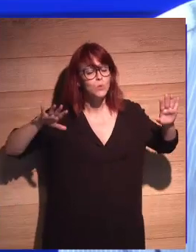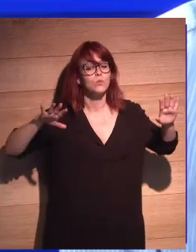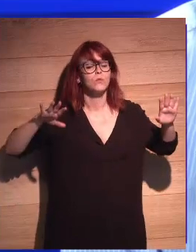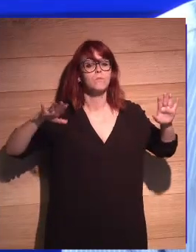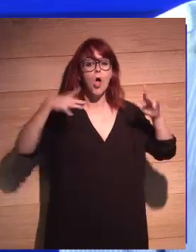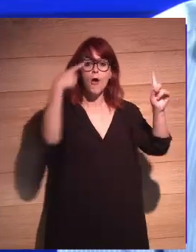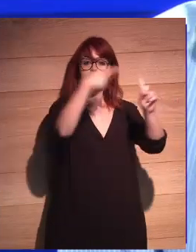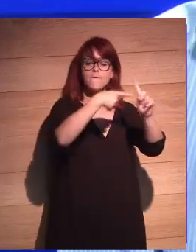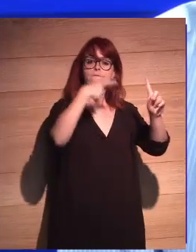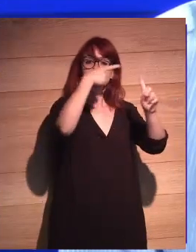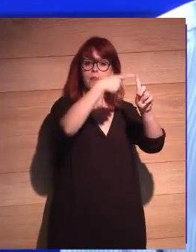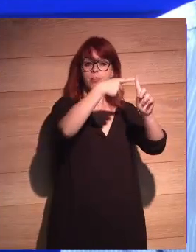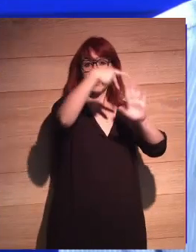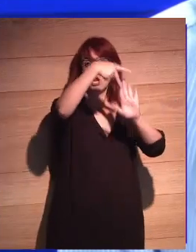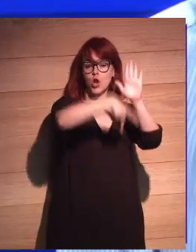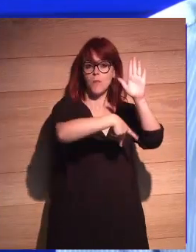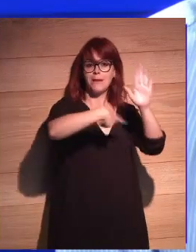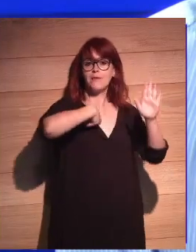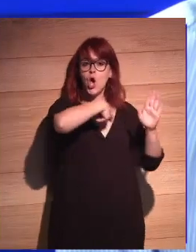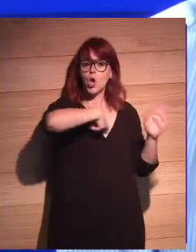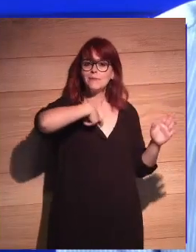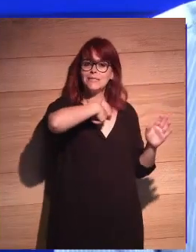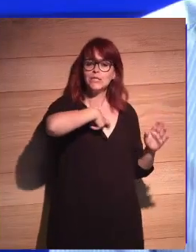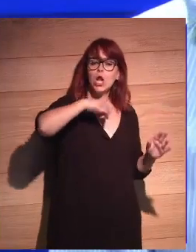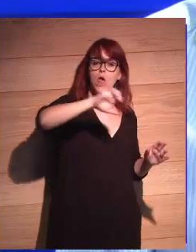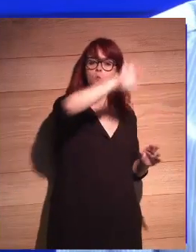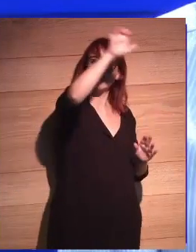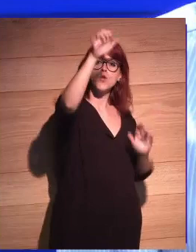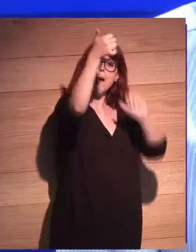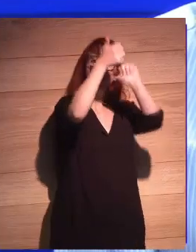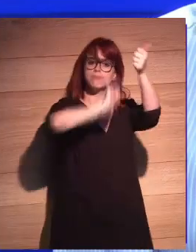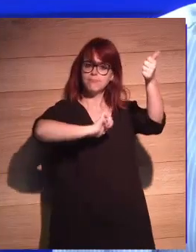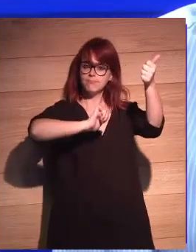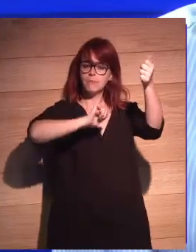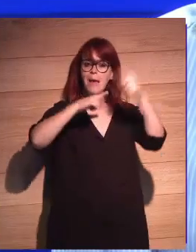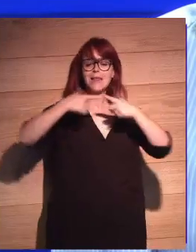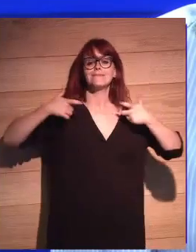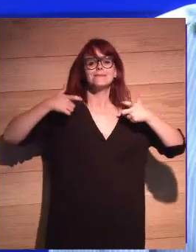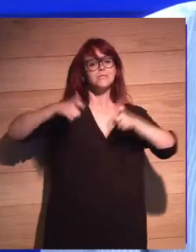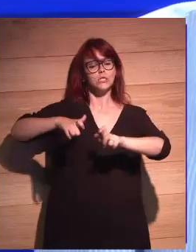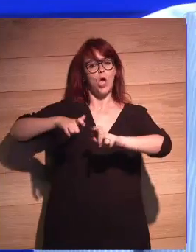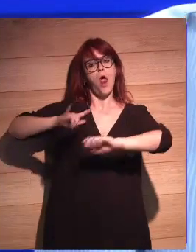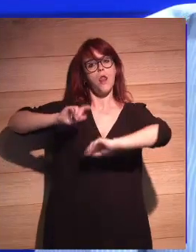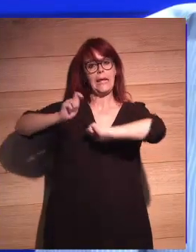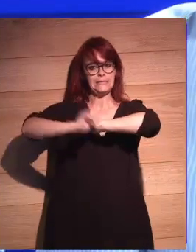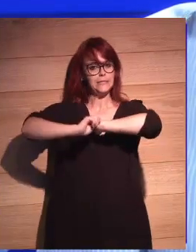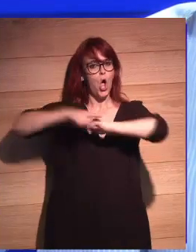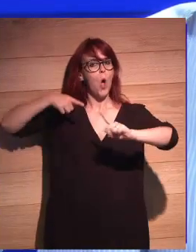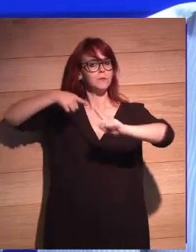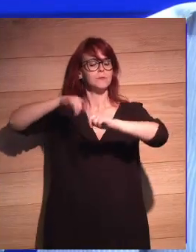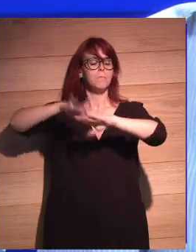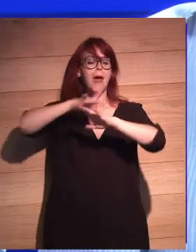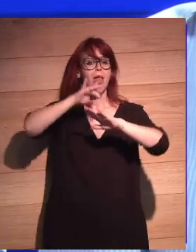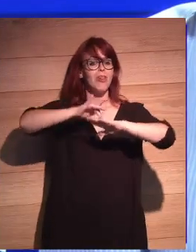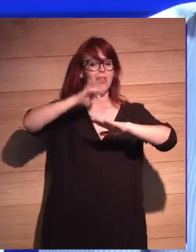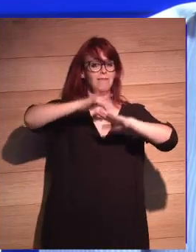modernization. And we followed the rules coming from the European Commission at strategic sectors to digitize the